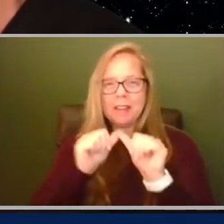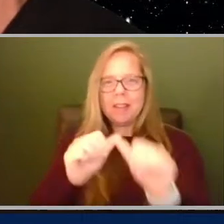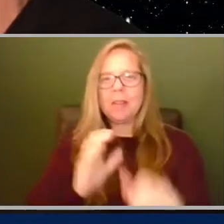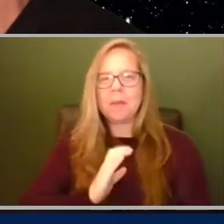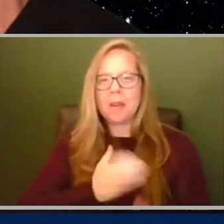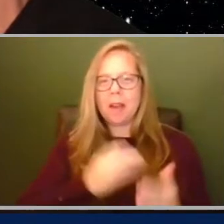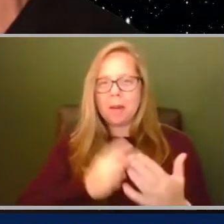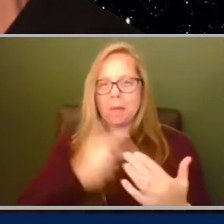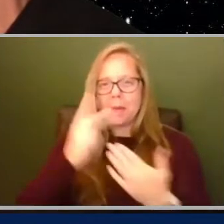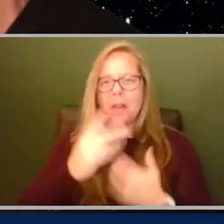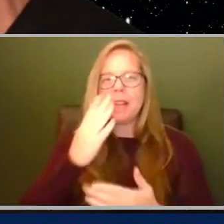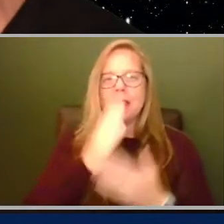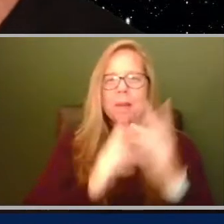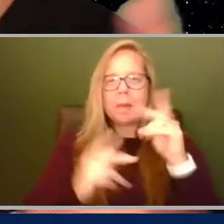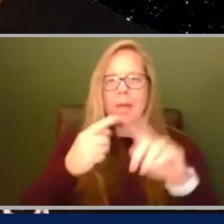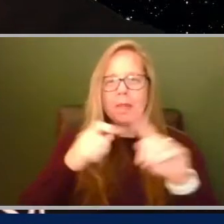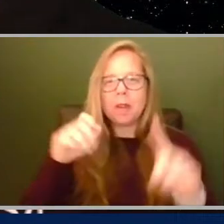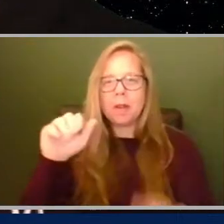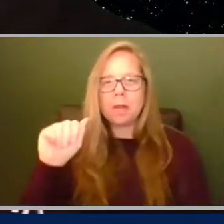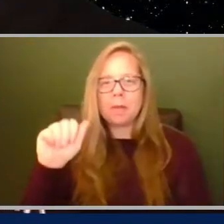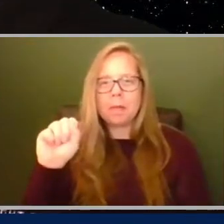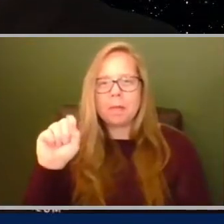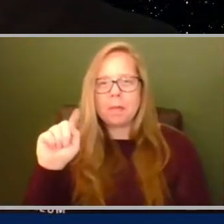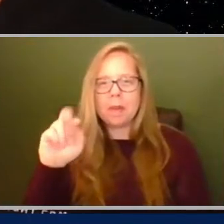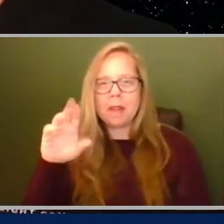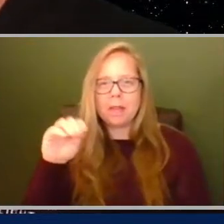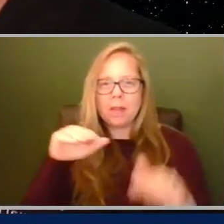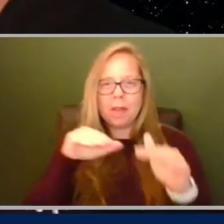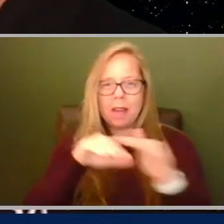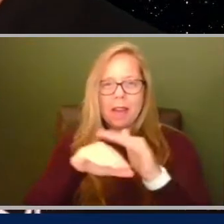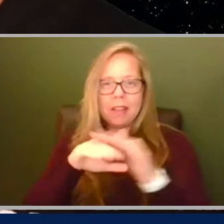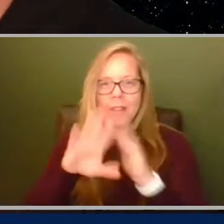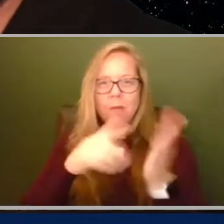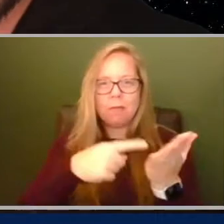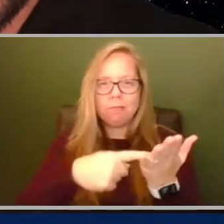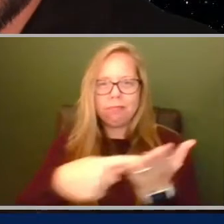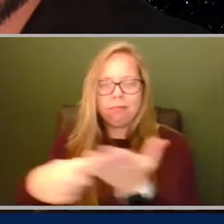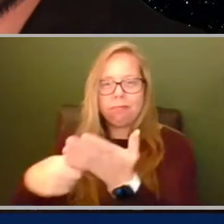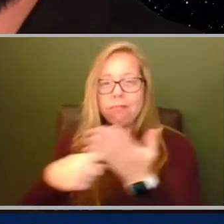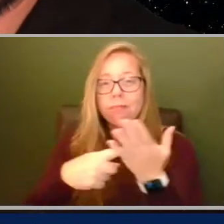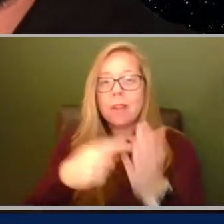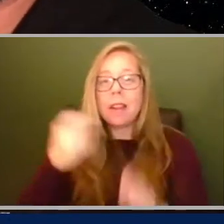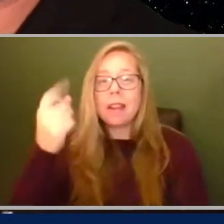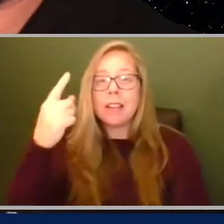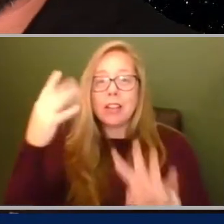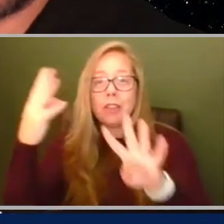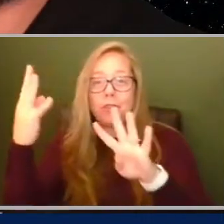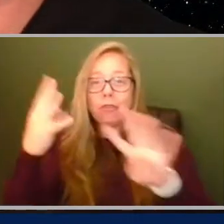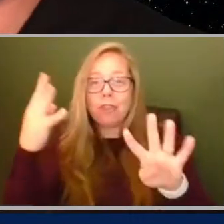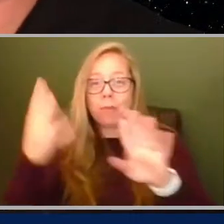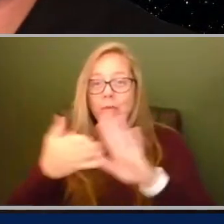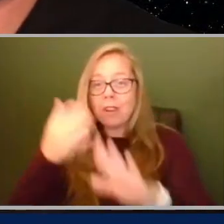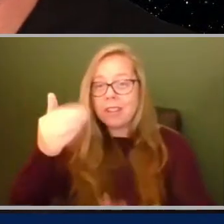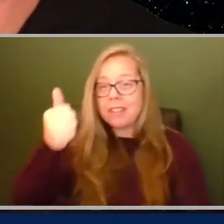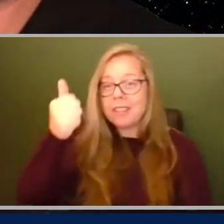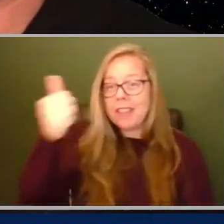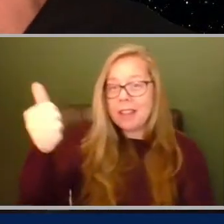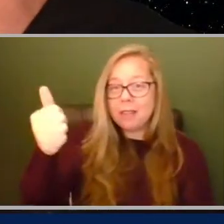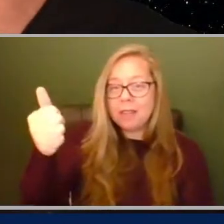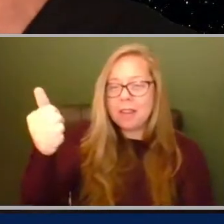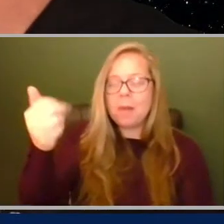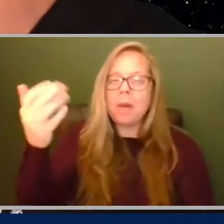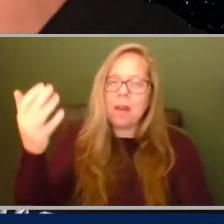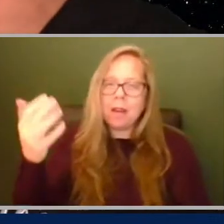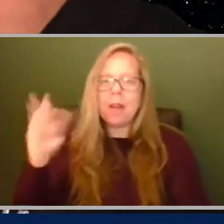from AstroAccess that we're going to talk to. Really quickly, though, remember the streams don't just do themselves. They sort of continue happening because y'all keep